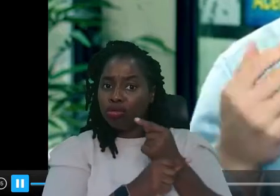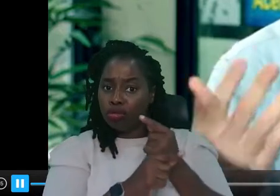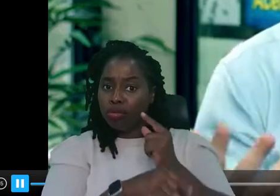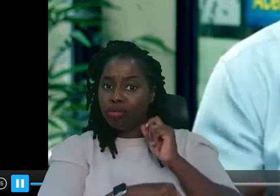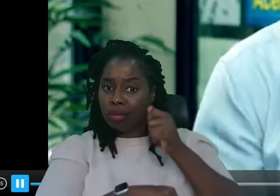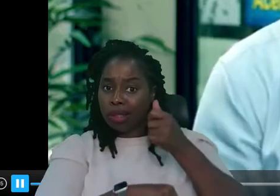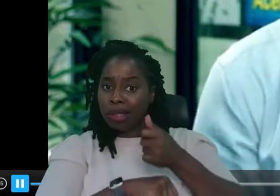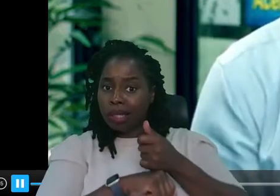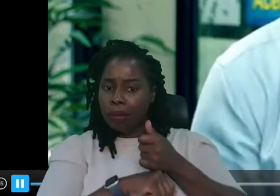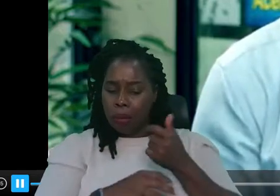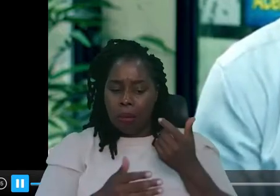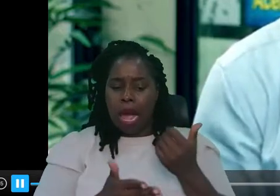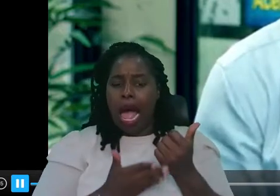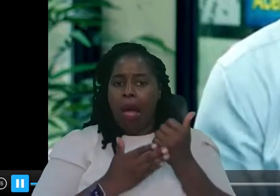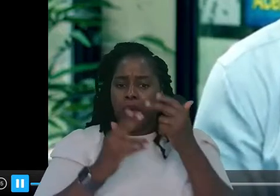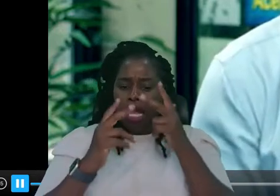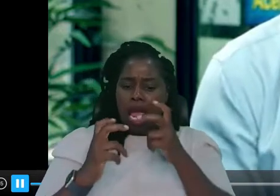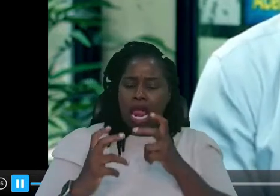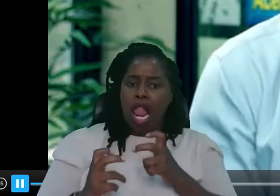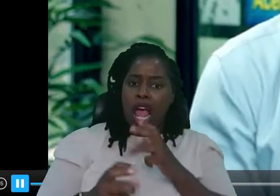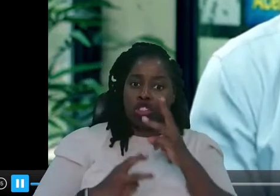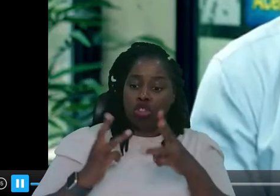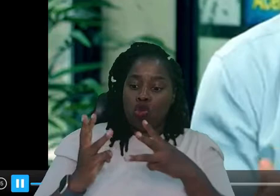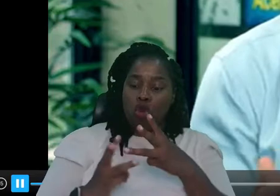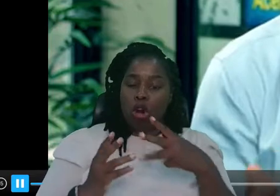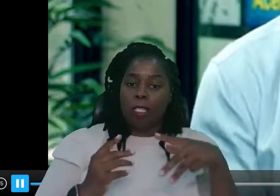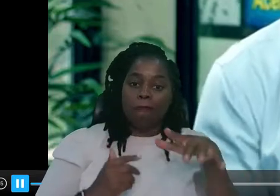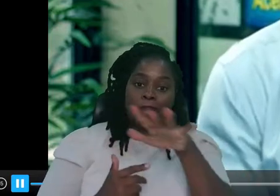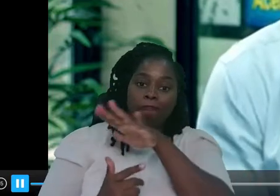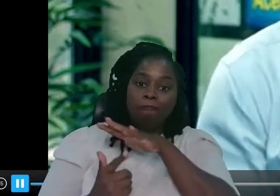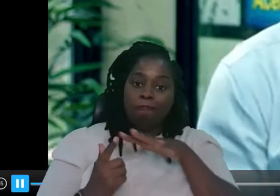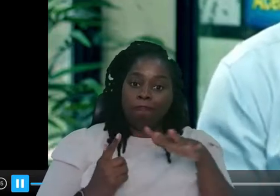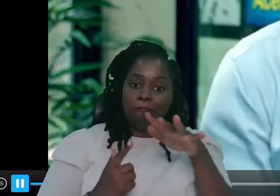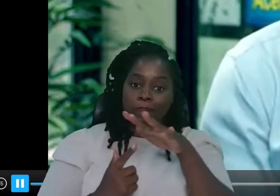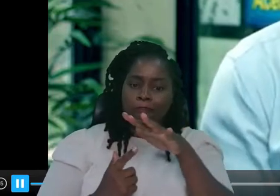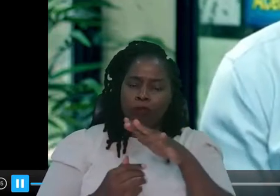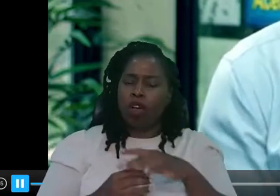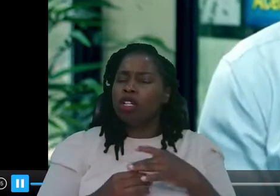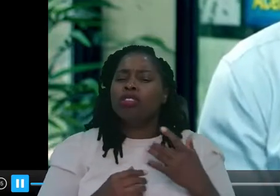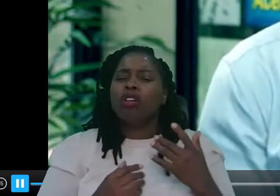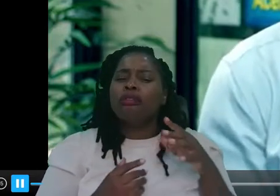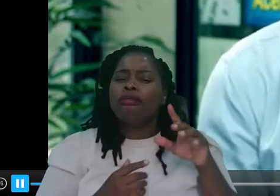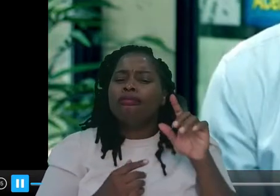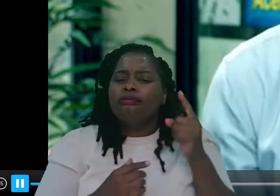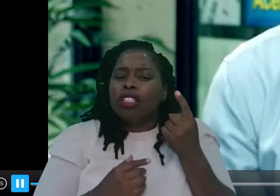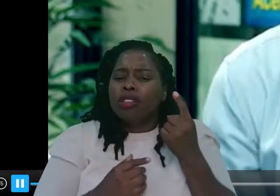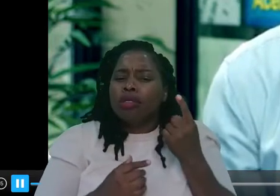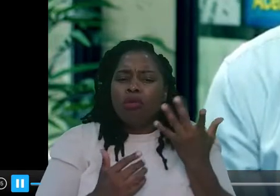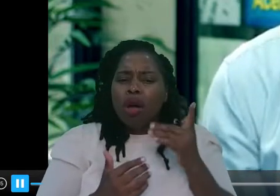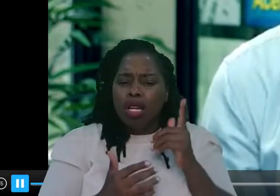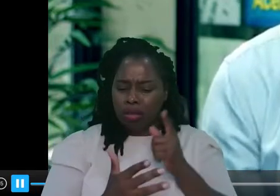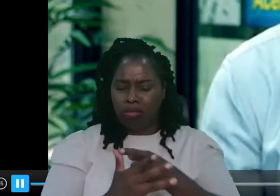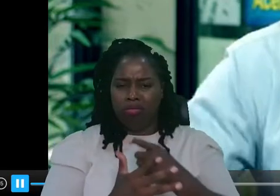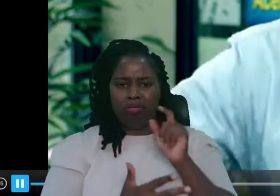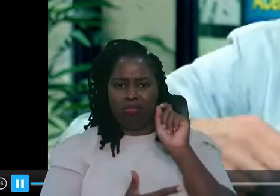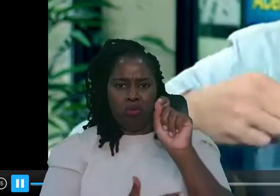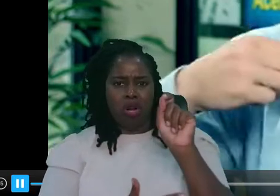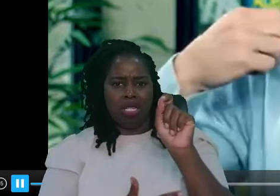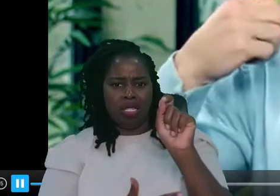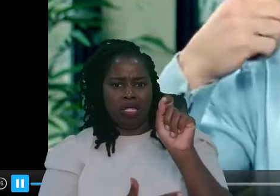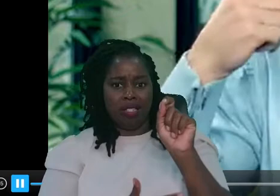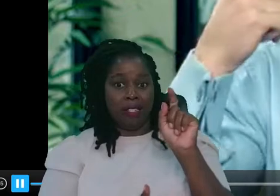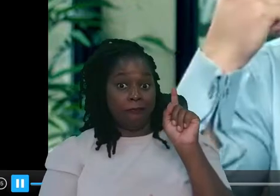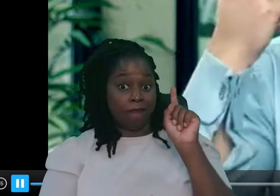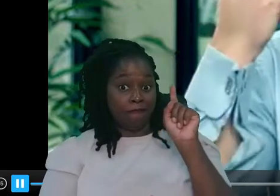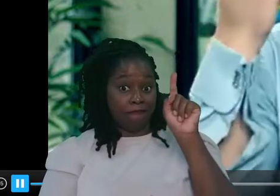that will help us analyze the world around us so the first thing a point what's the point well